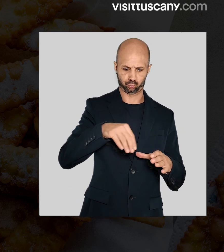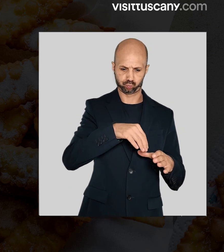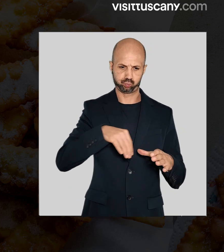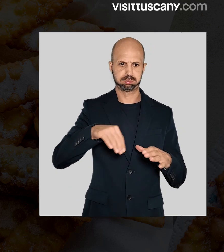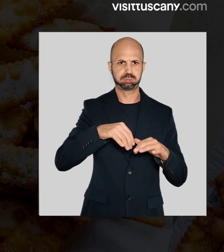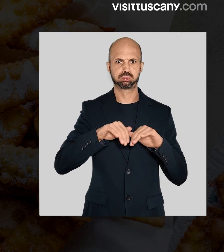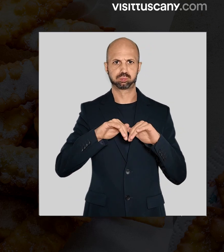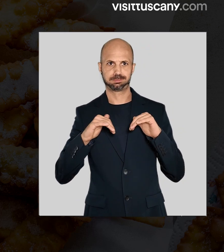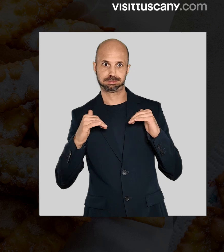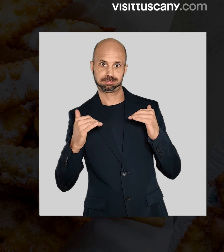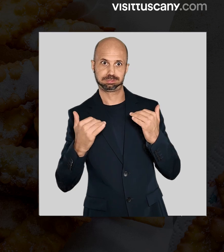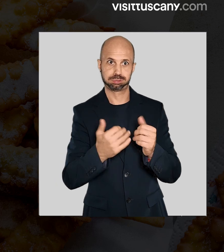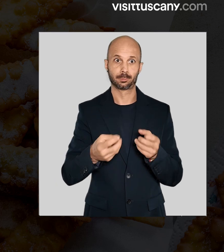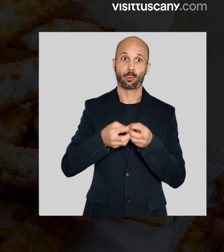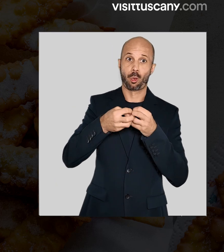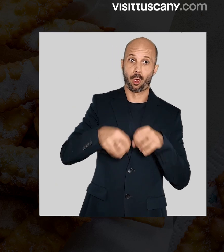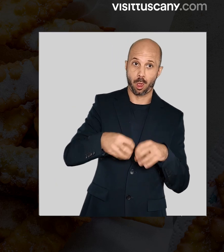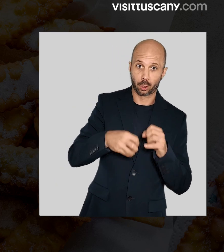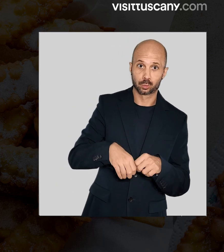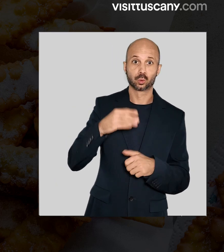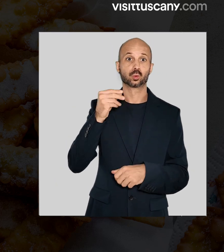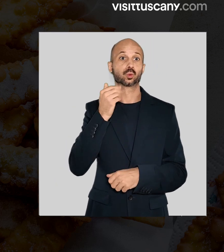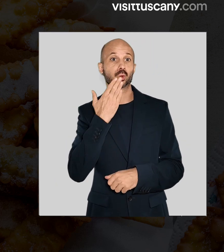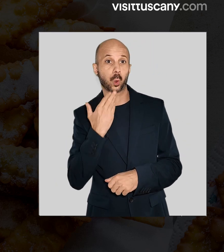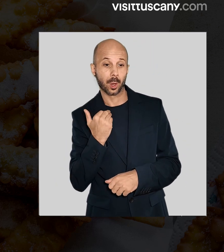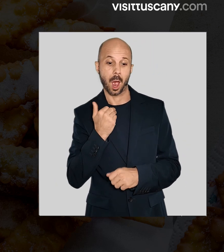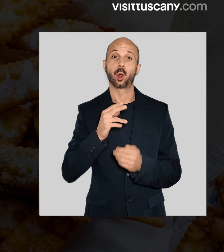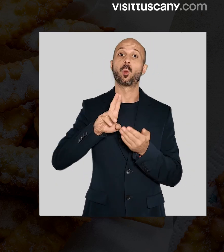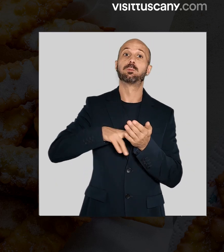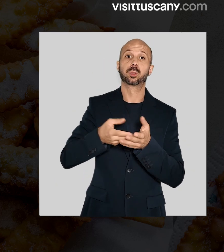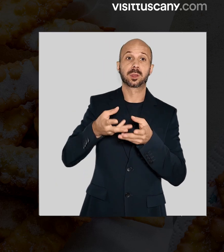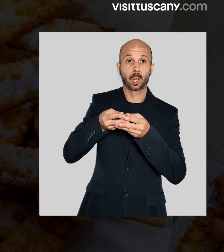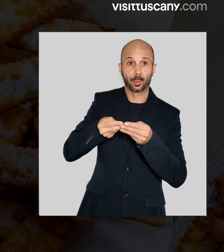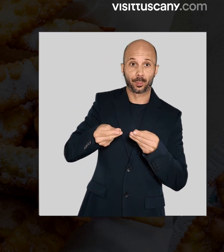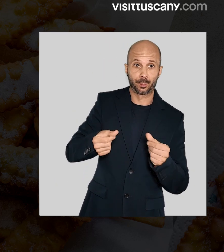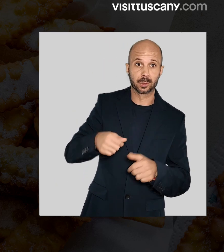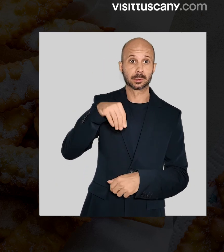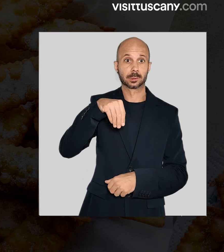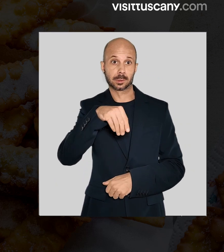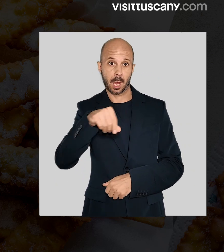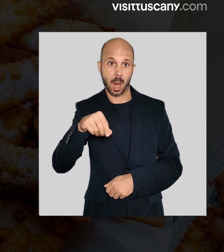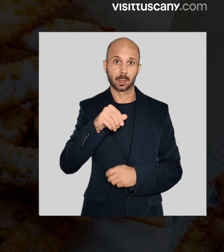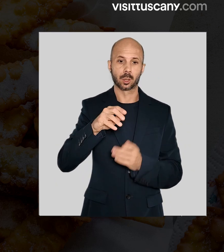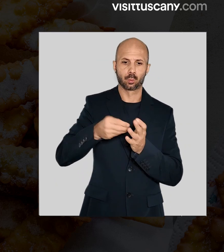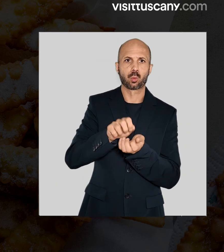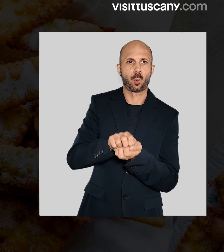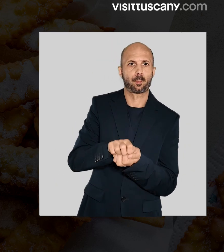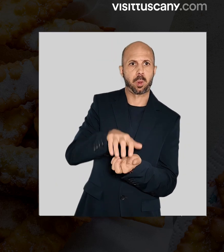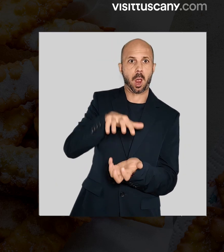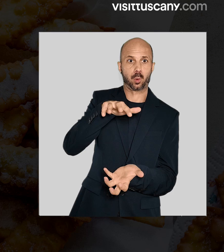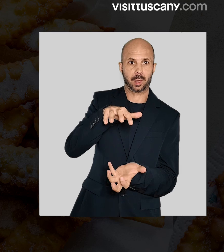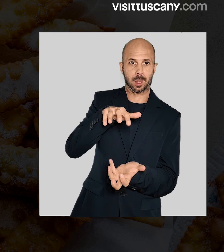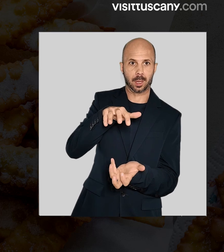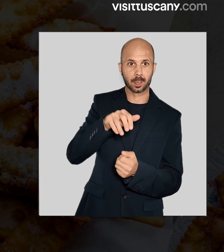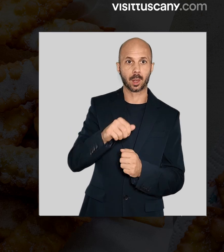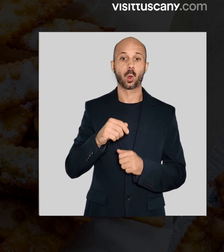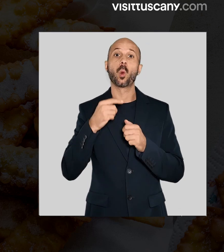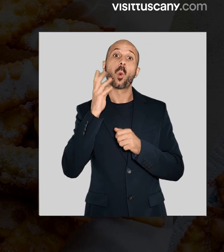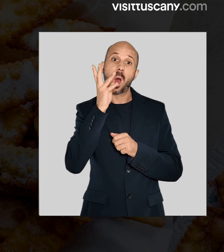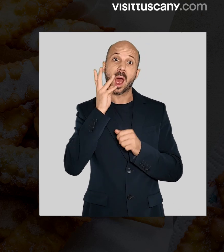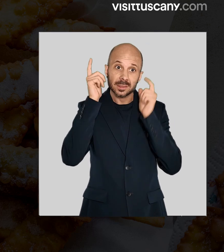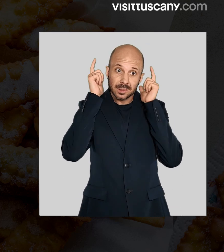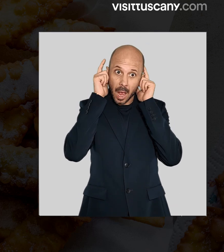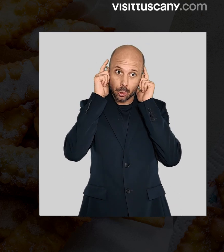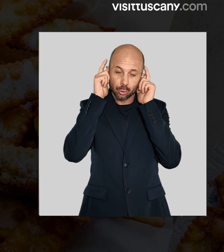pour the flour on a large working surface, make a well in the center and add all the other ingredients there.